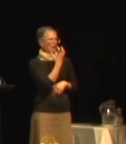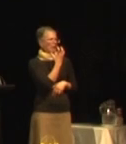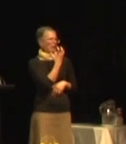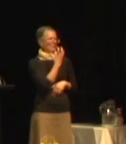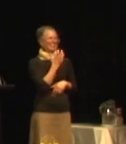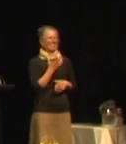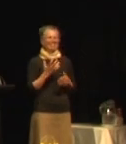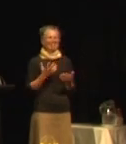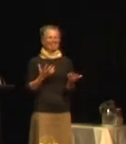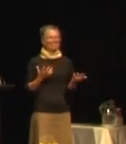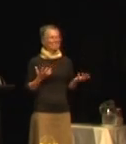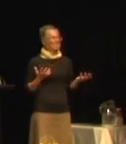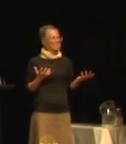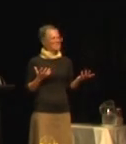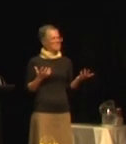kids.